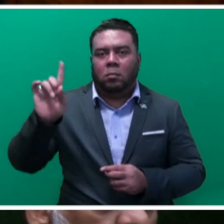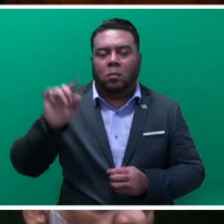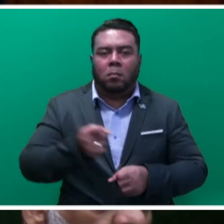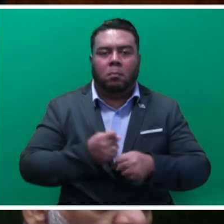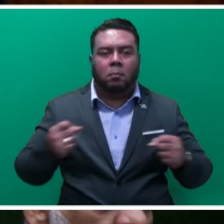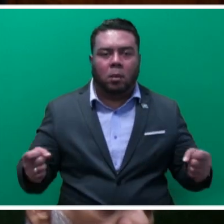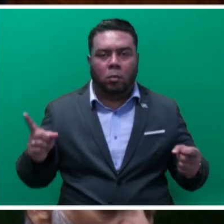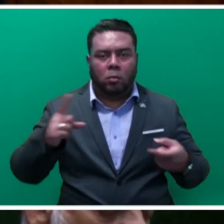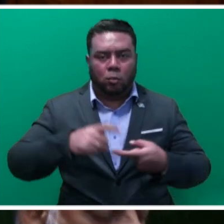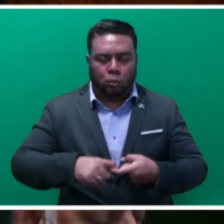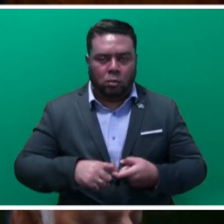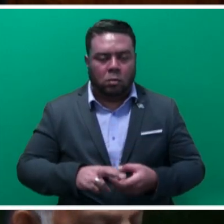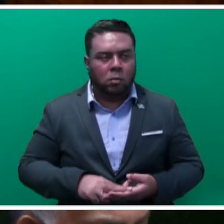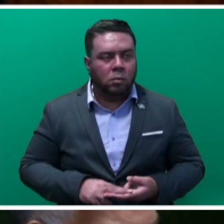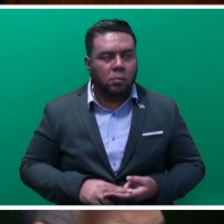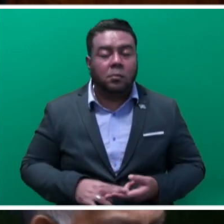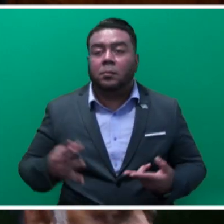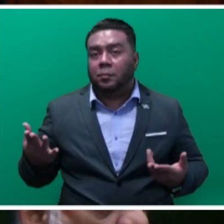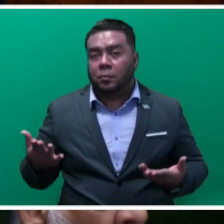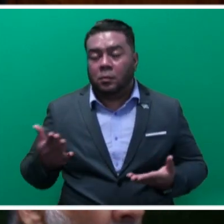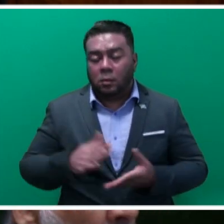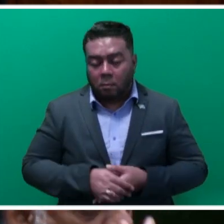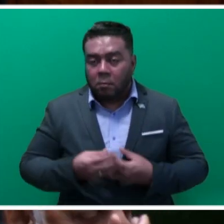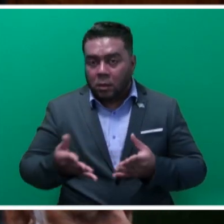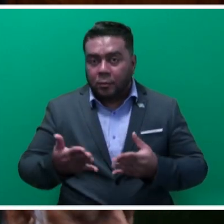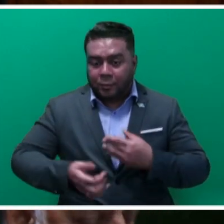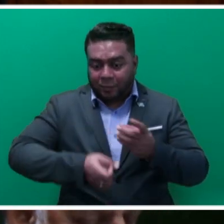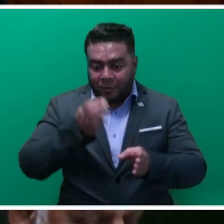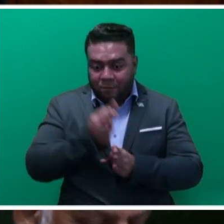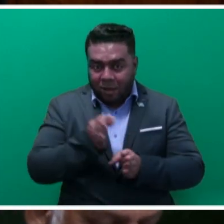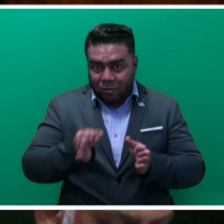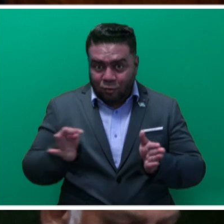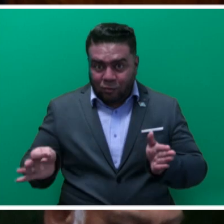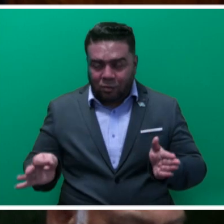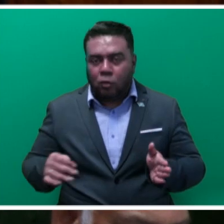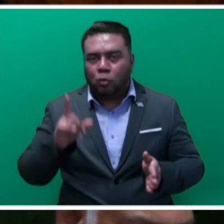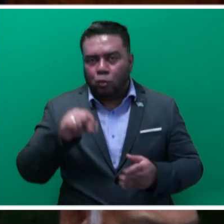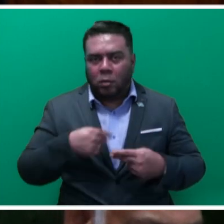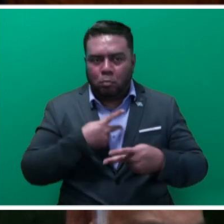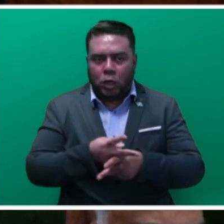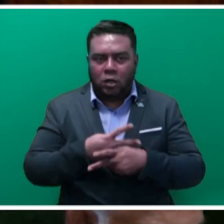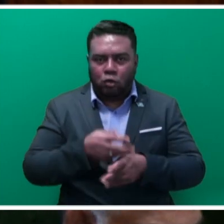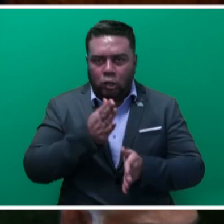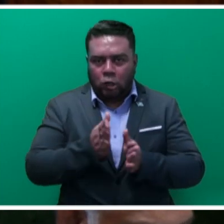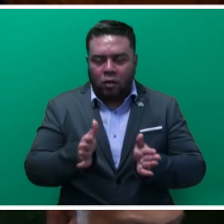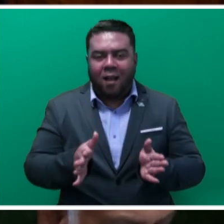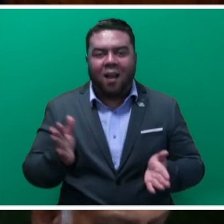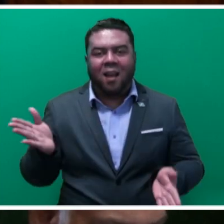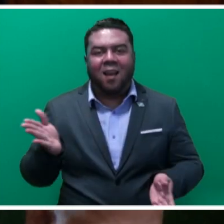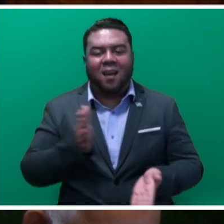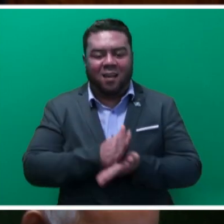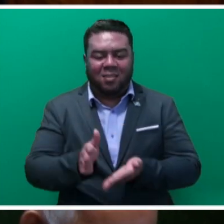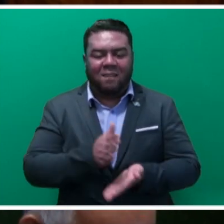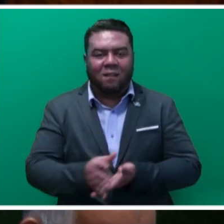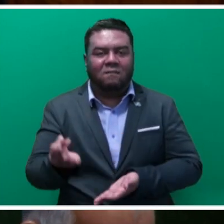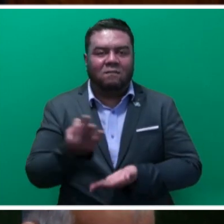unit supplied to the factory to run the production of cassava flour,